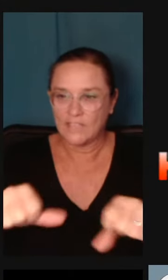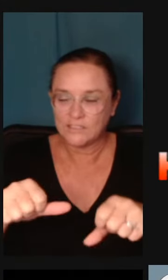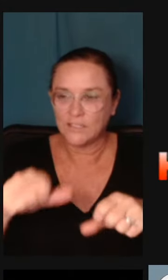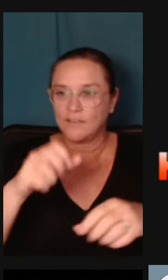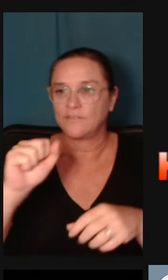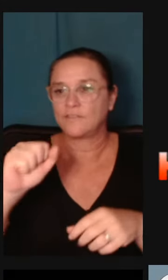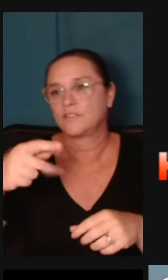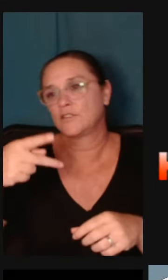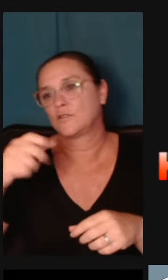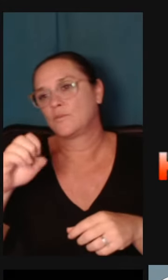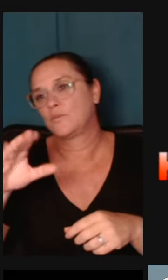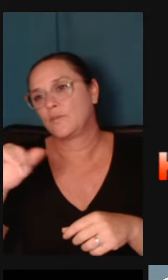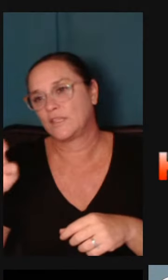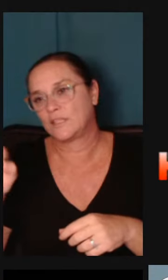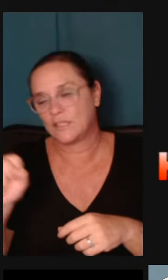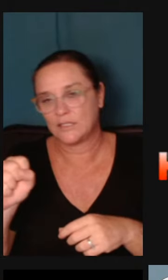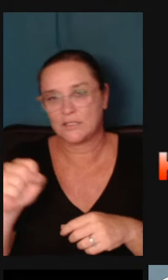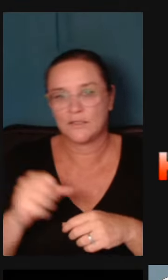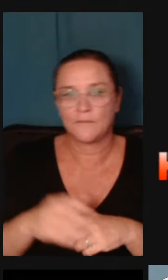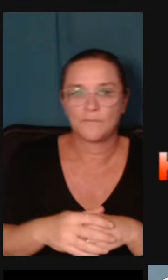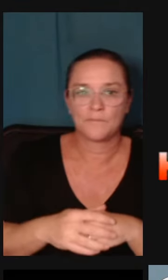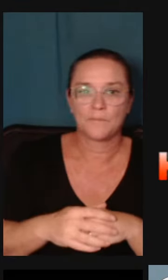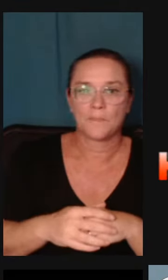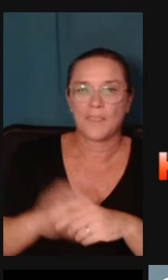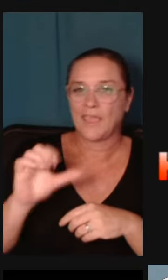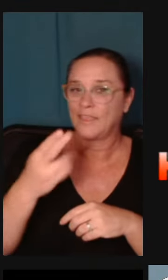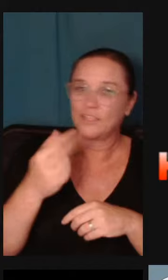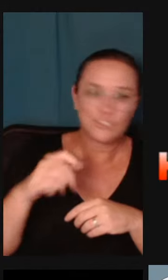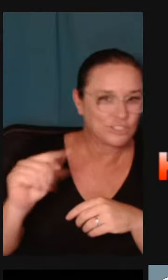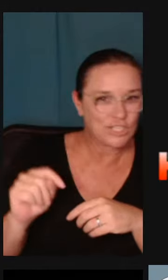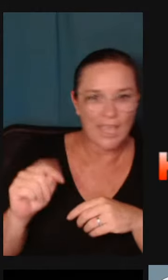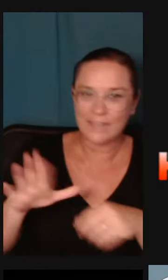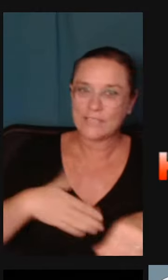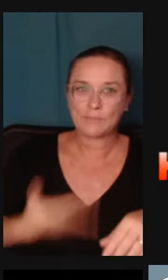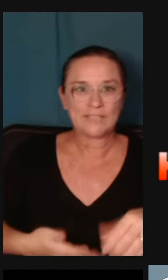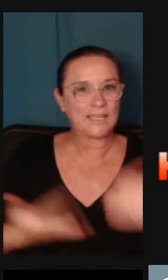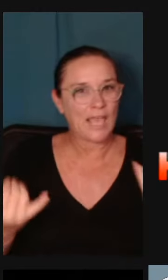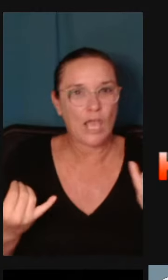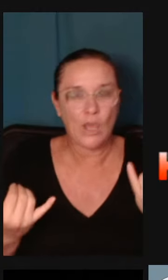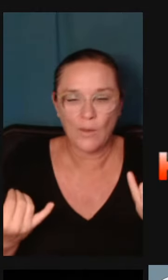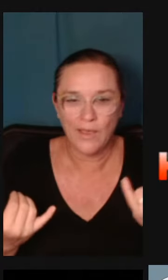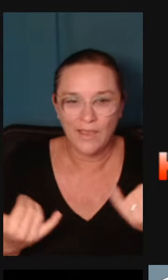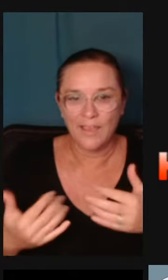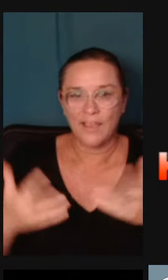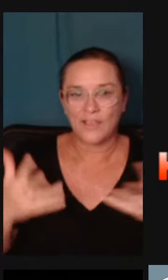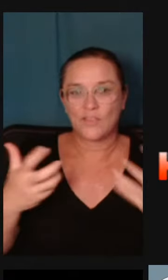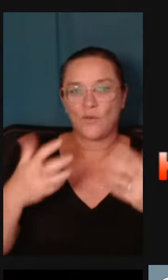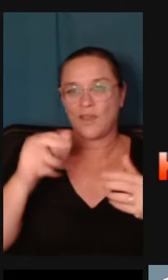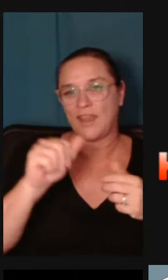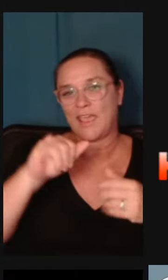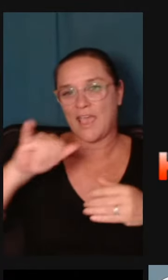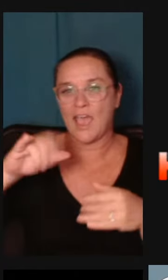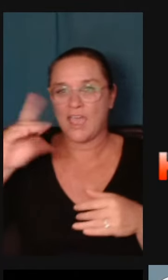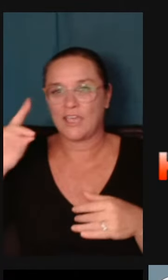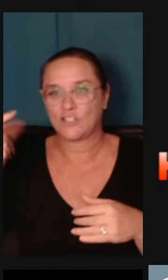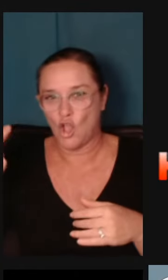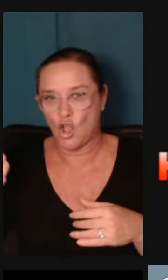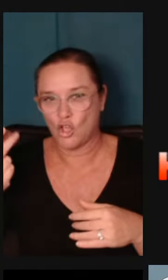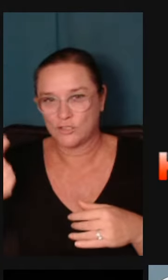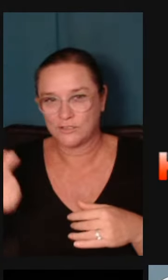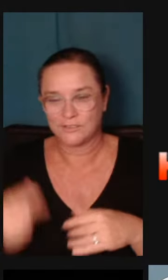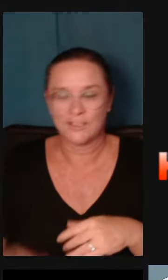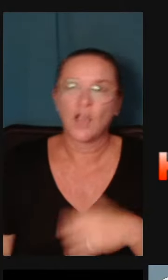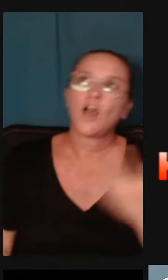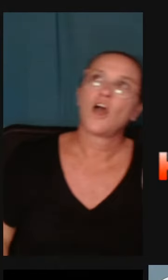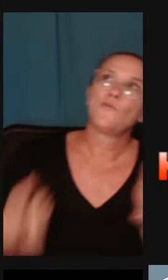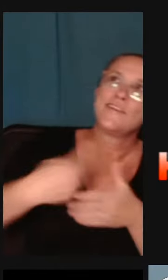island. You've upset chat, Lou. They want. I've upset the chat. Yeah, they want AI doggos. All right, next week you'll get your